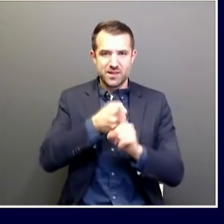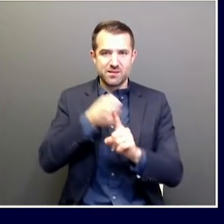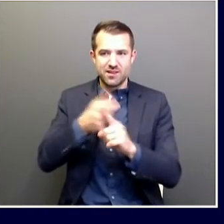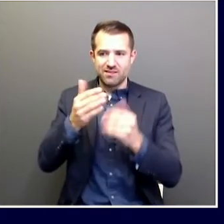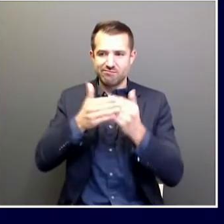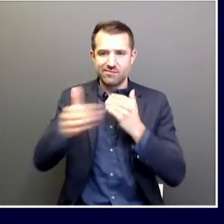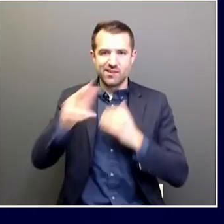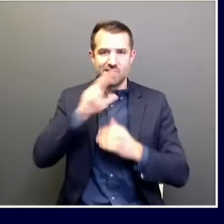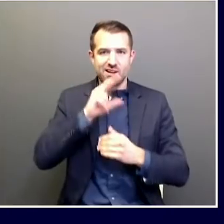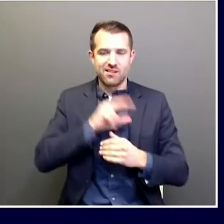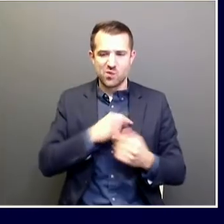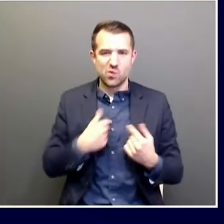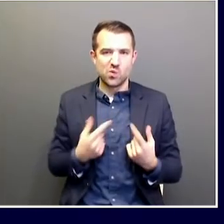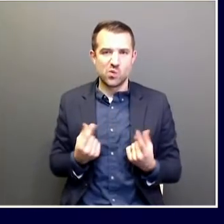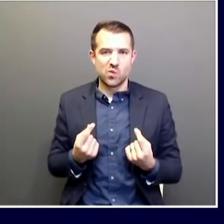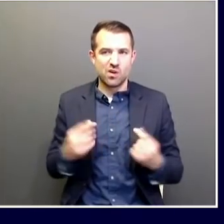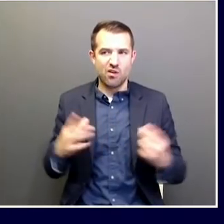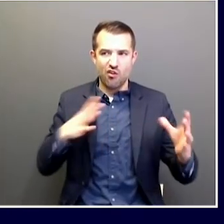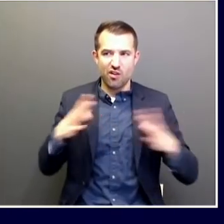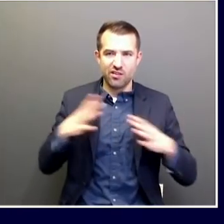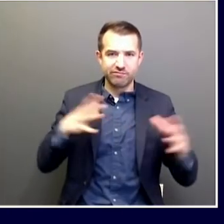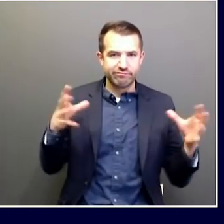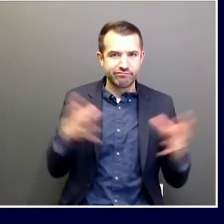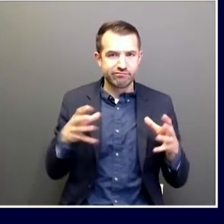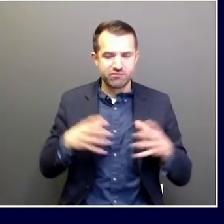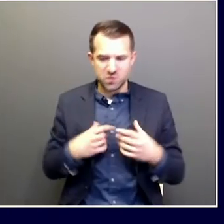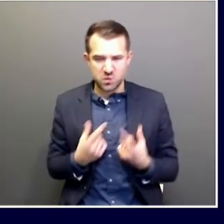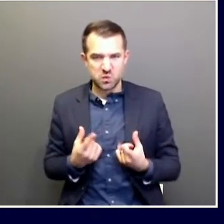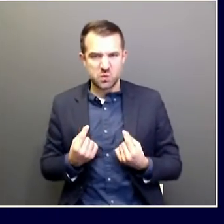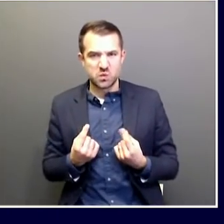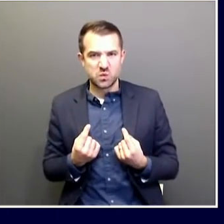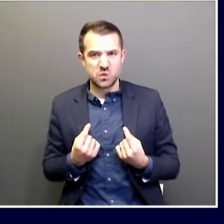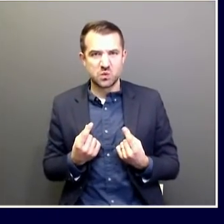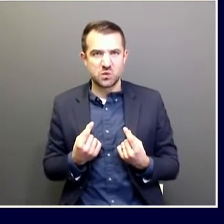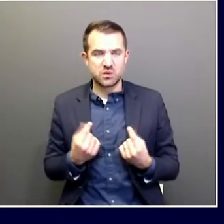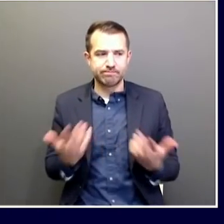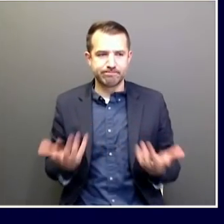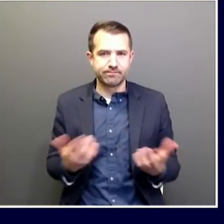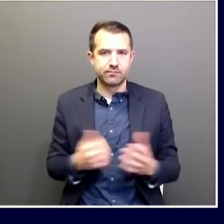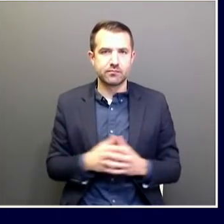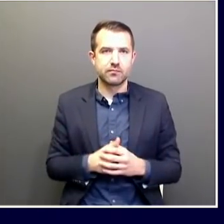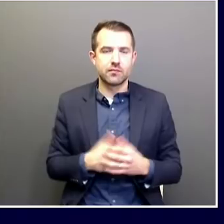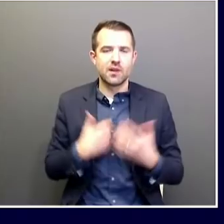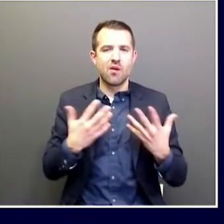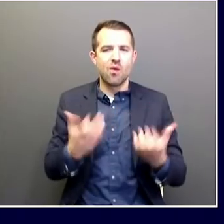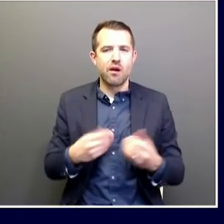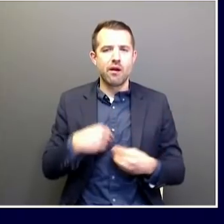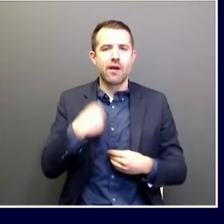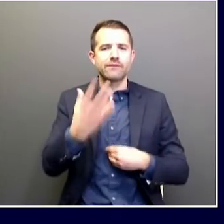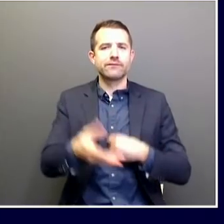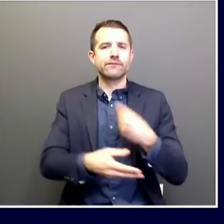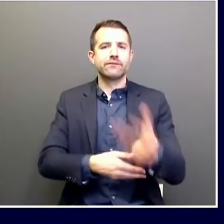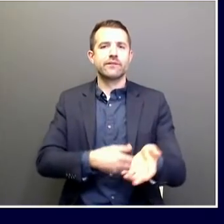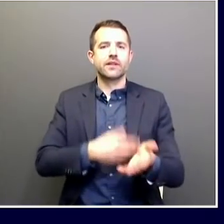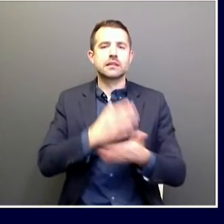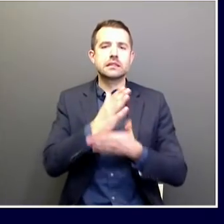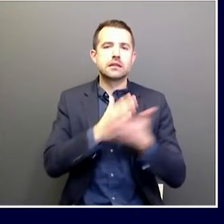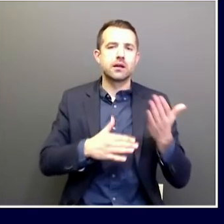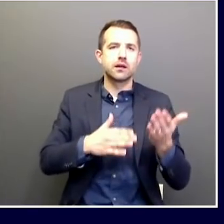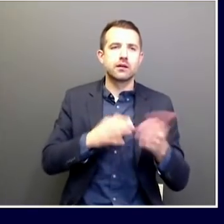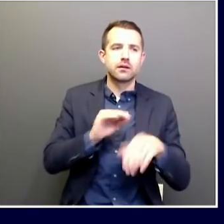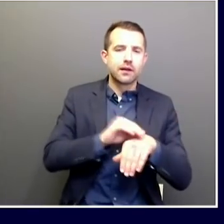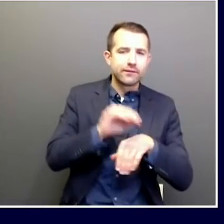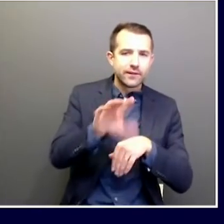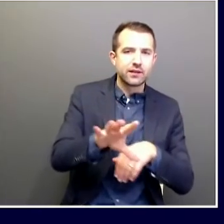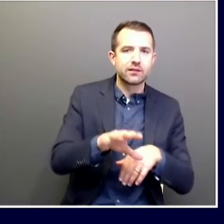I wanted to do this evening or this afternoon before we adjourn is offer a few concrete steps that you can take to help